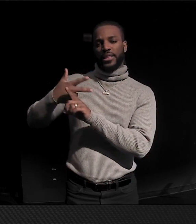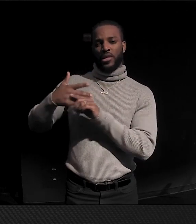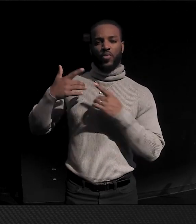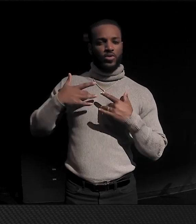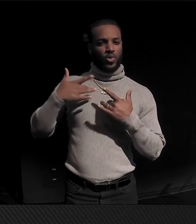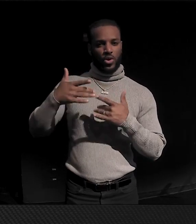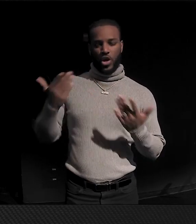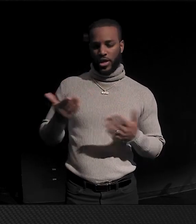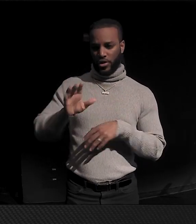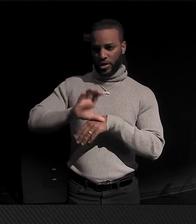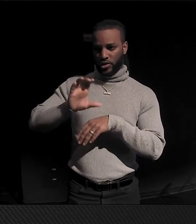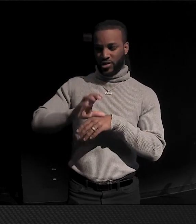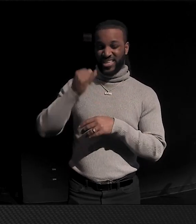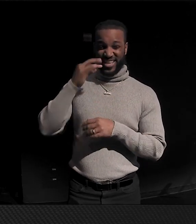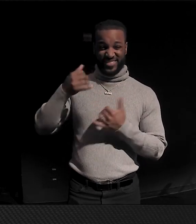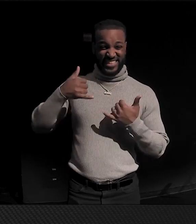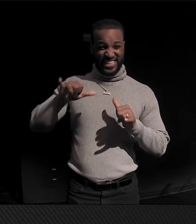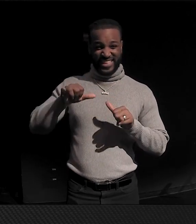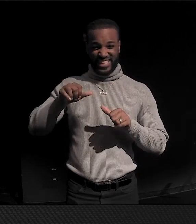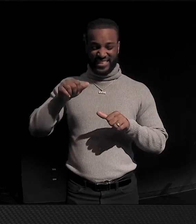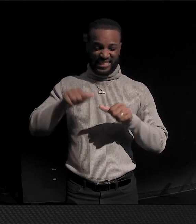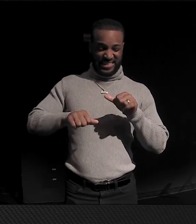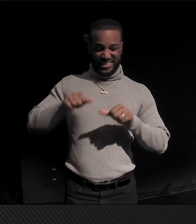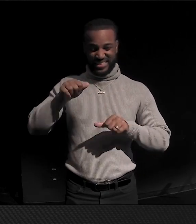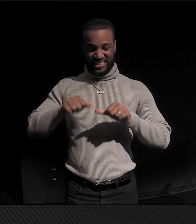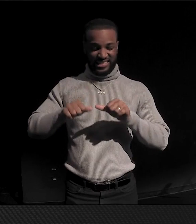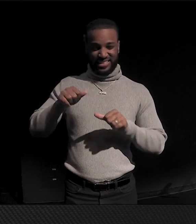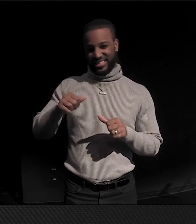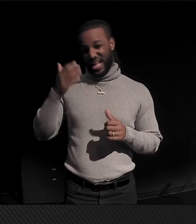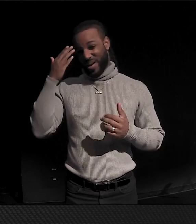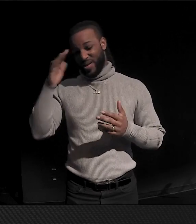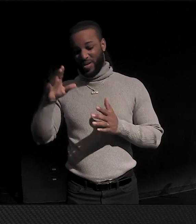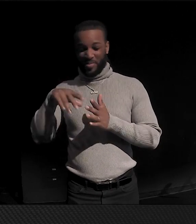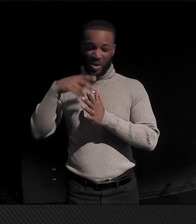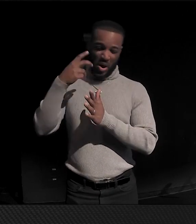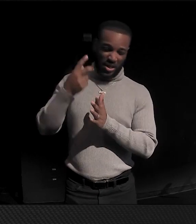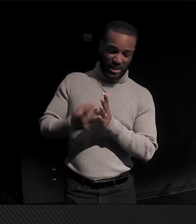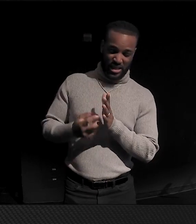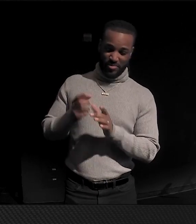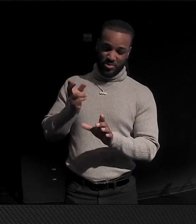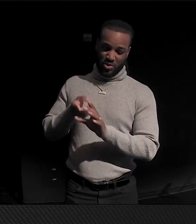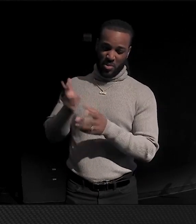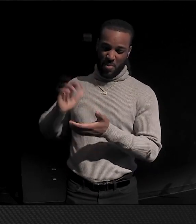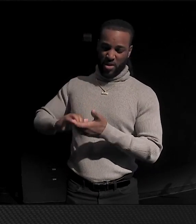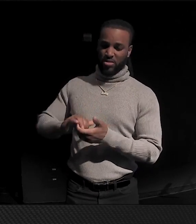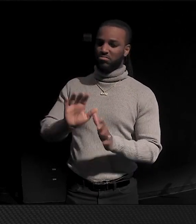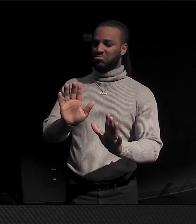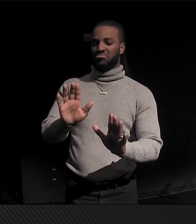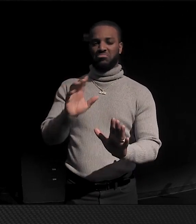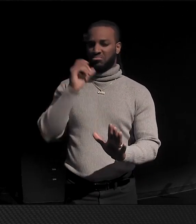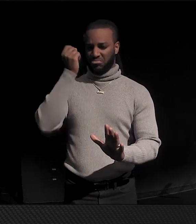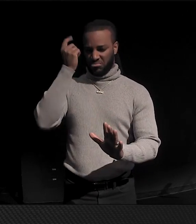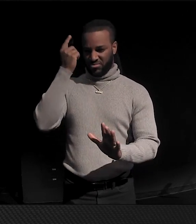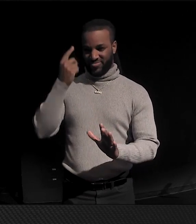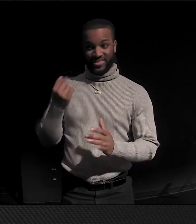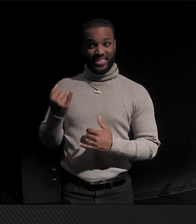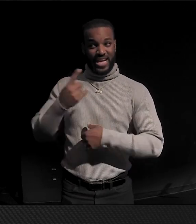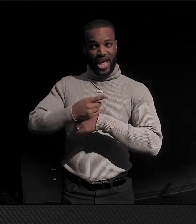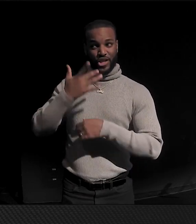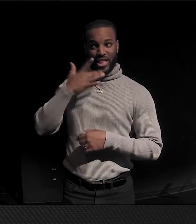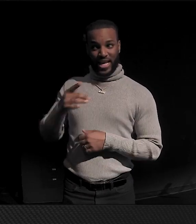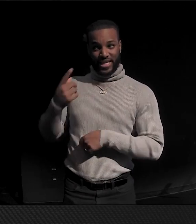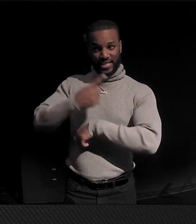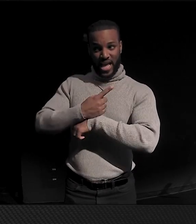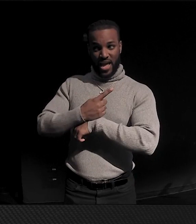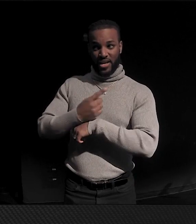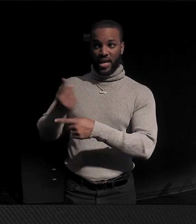church. Now, if you're still not sure what all in means, being a VCC partner, we get it. Today is your lucky day. Join